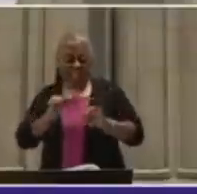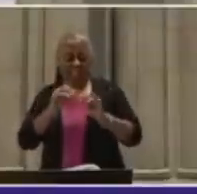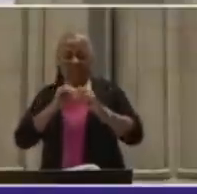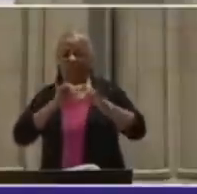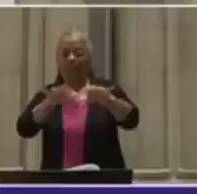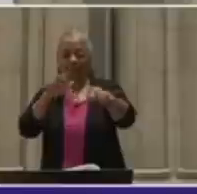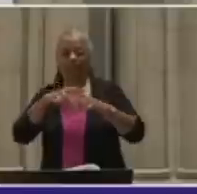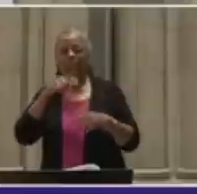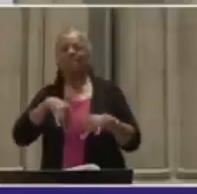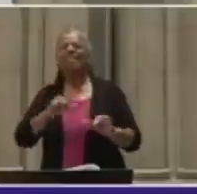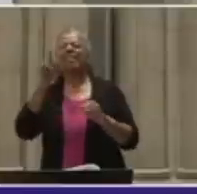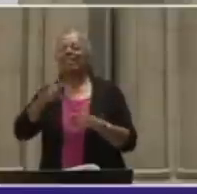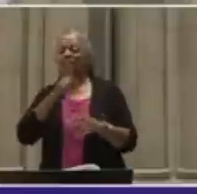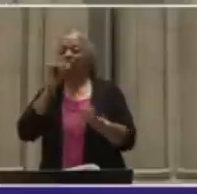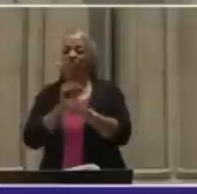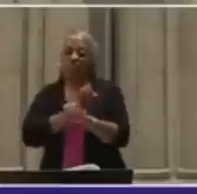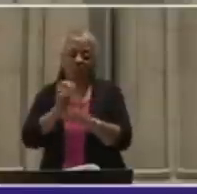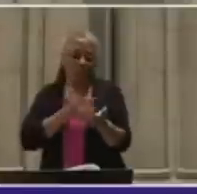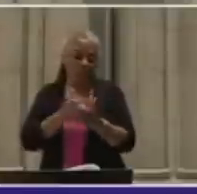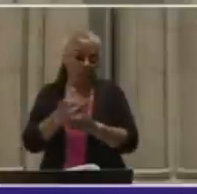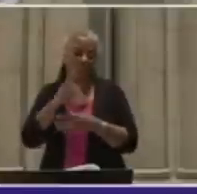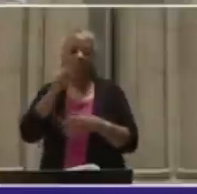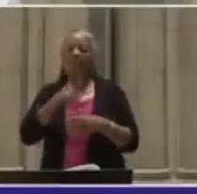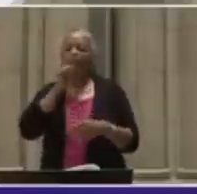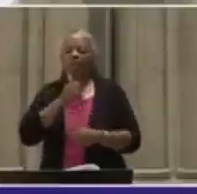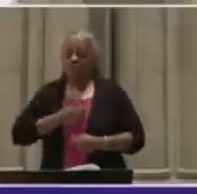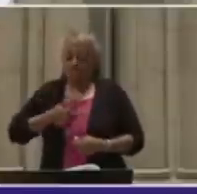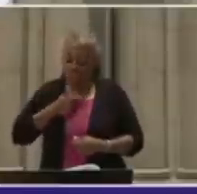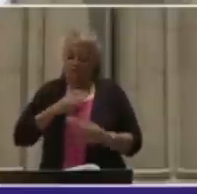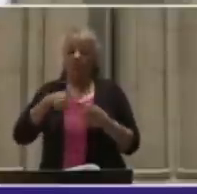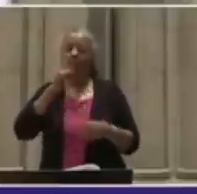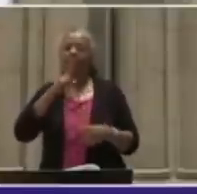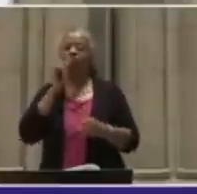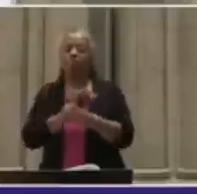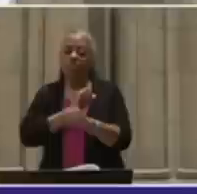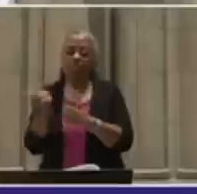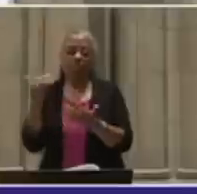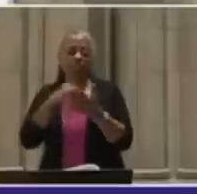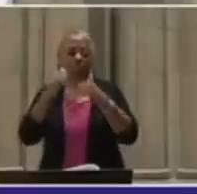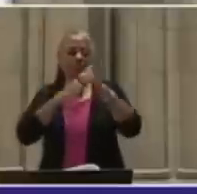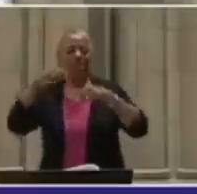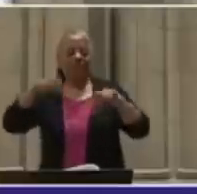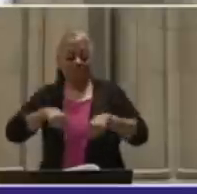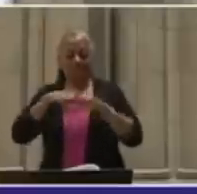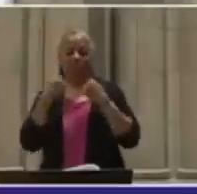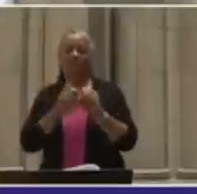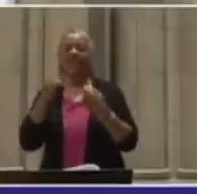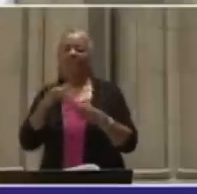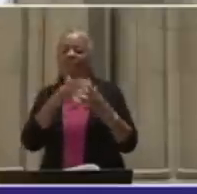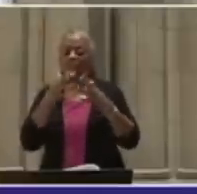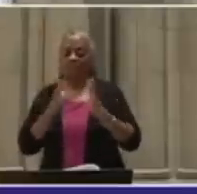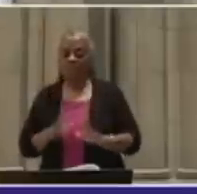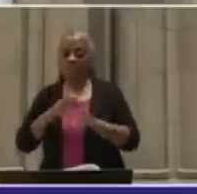We need real truth. We need real lamenting, and we need real reconstructing of this society. If